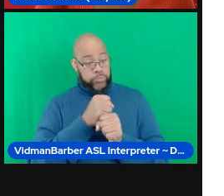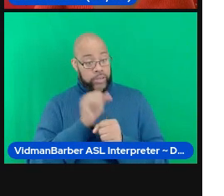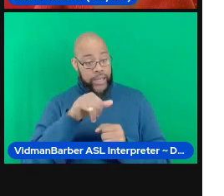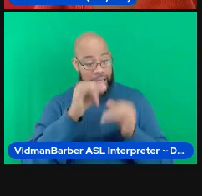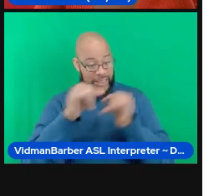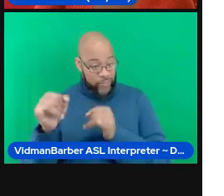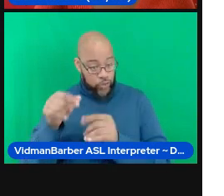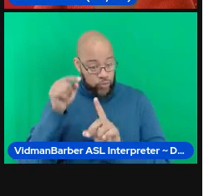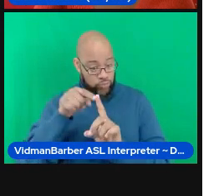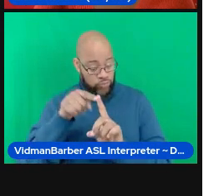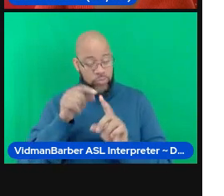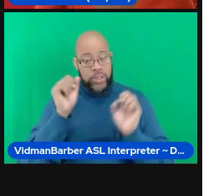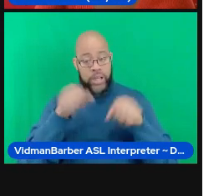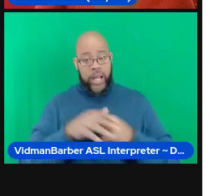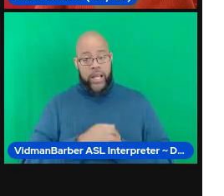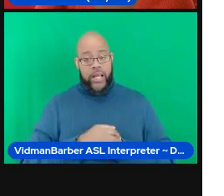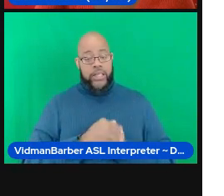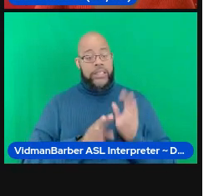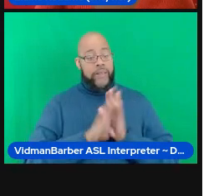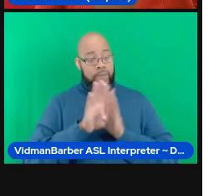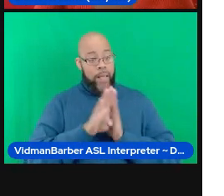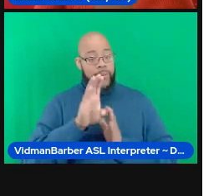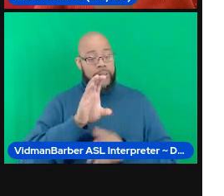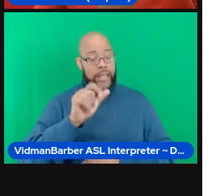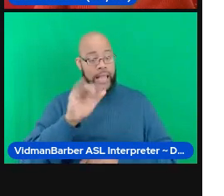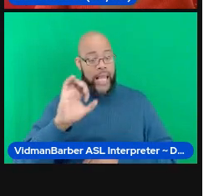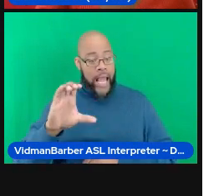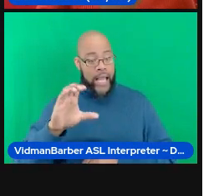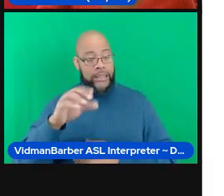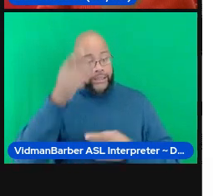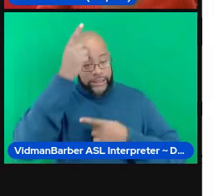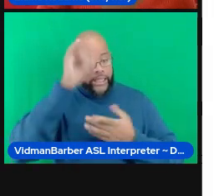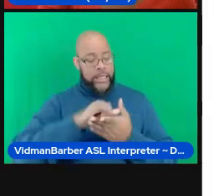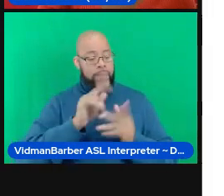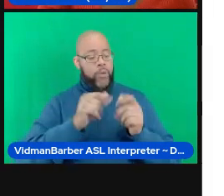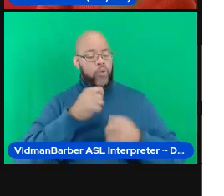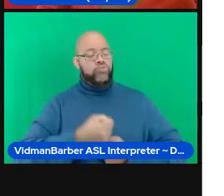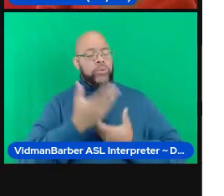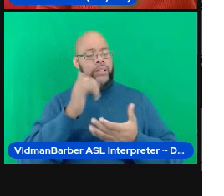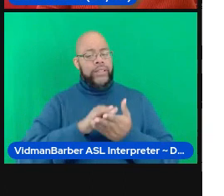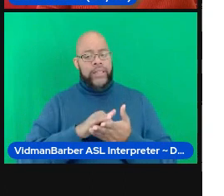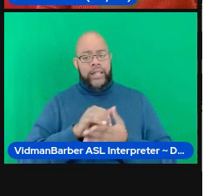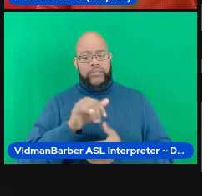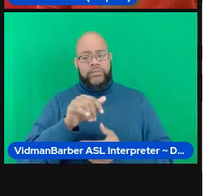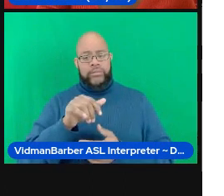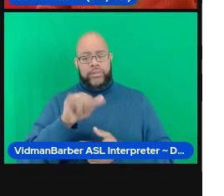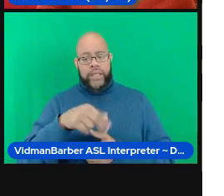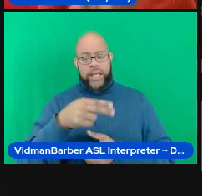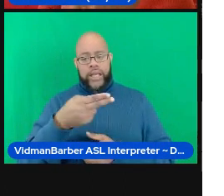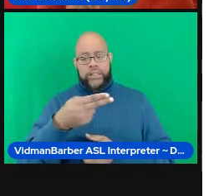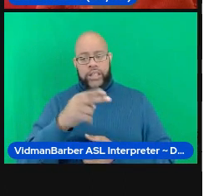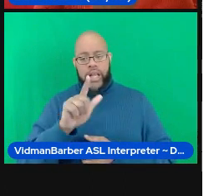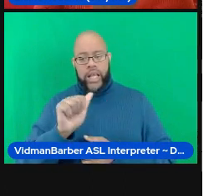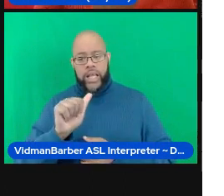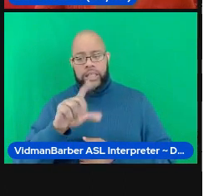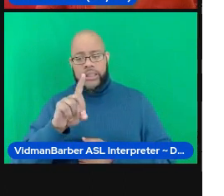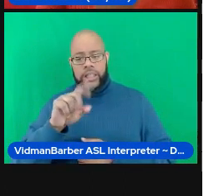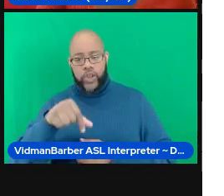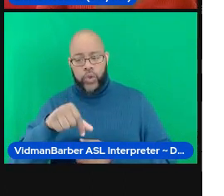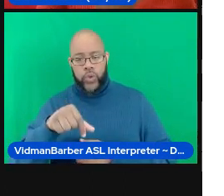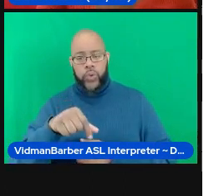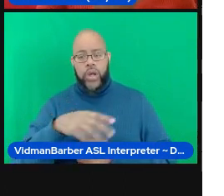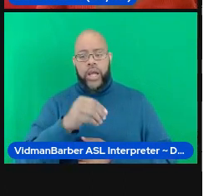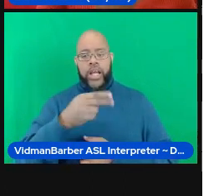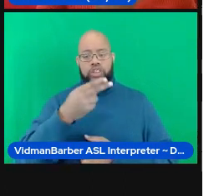that can develop celiac disease, those are individuals that express HLA-DQ2 and HLA-DQ8, which are the